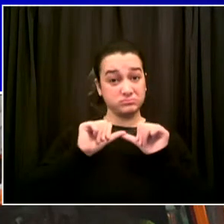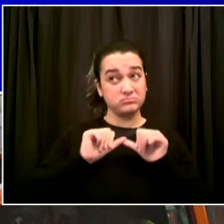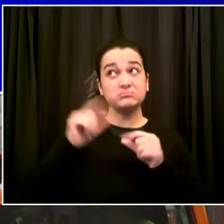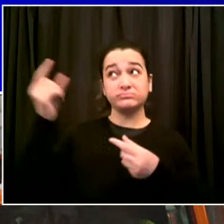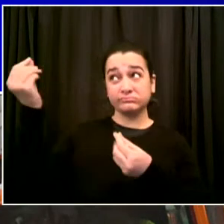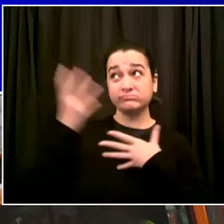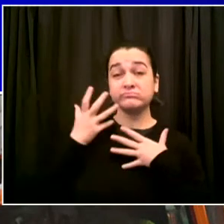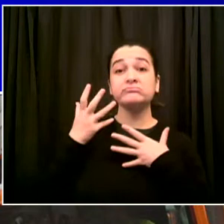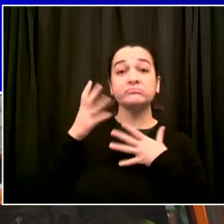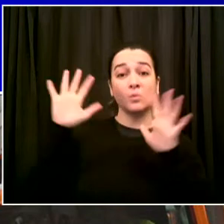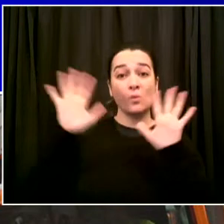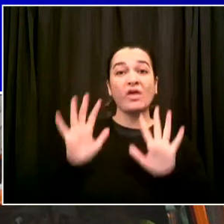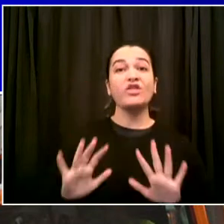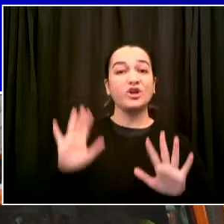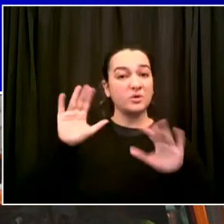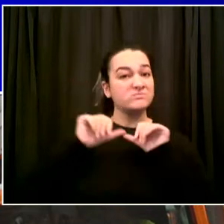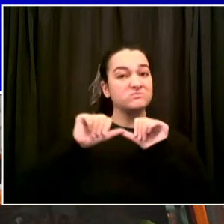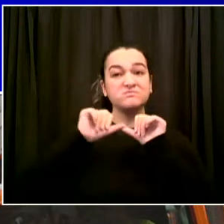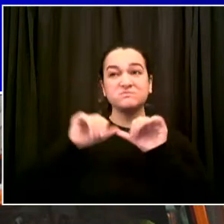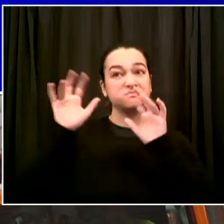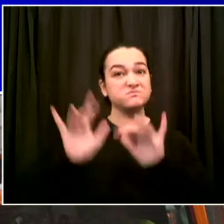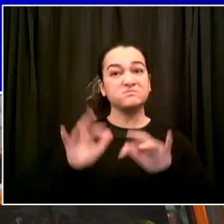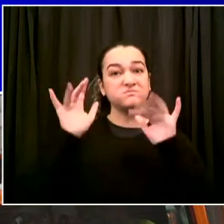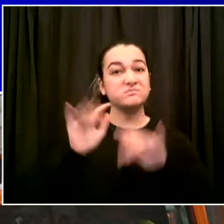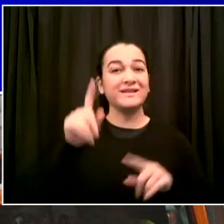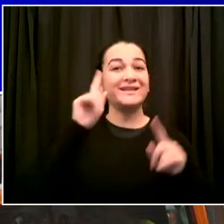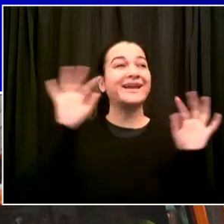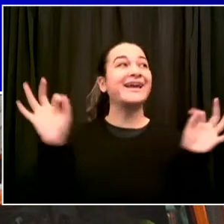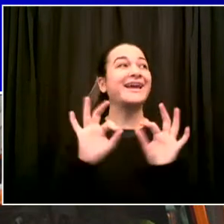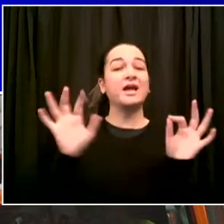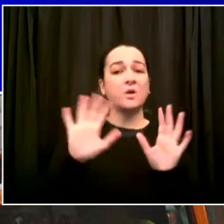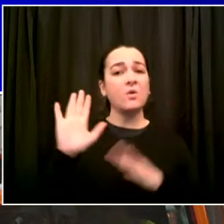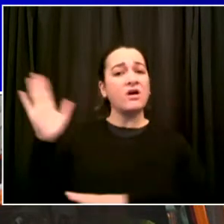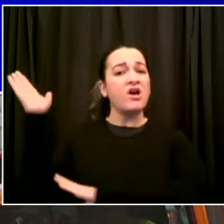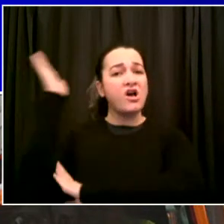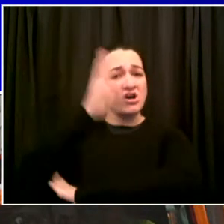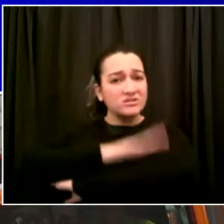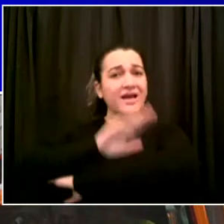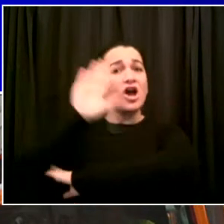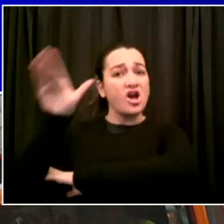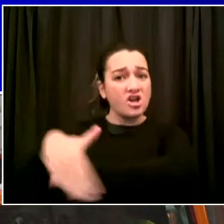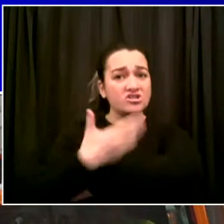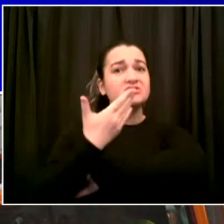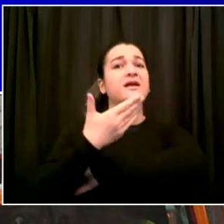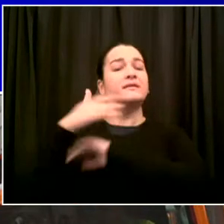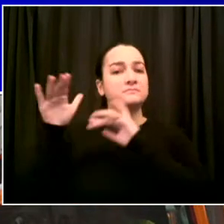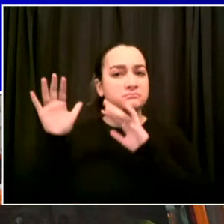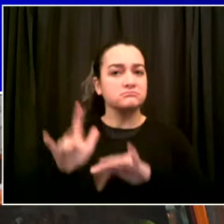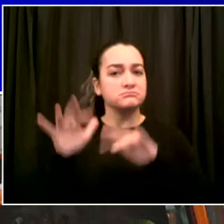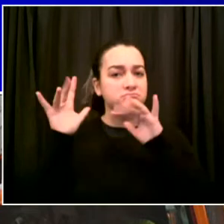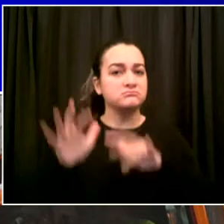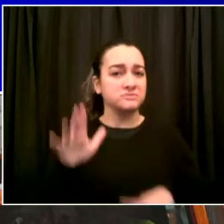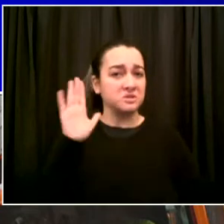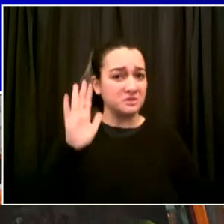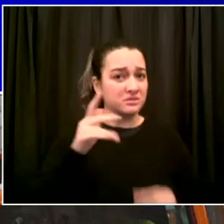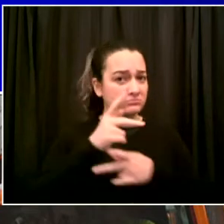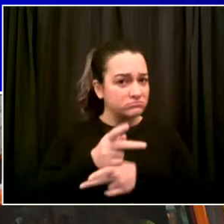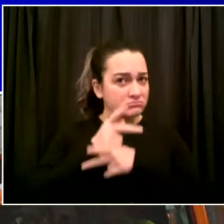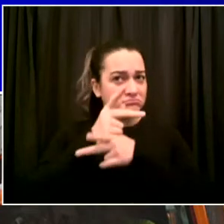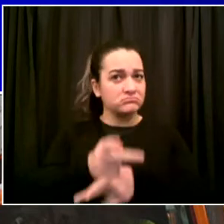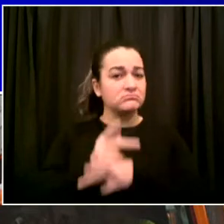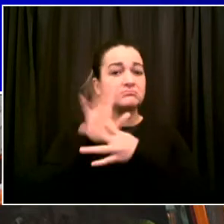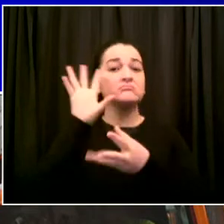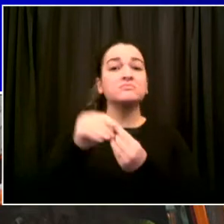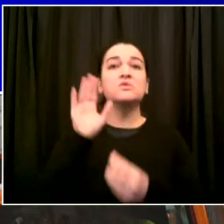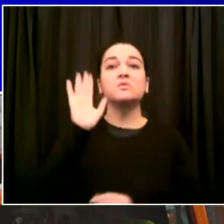everyone, heed this message. We're expecting somewhere between 16 inches and 22 inches of snow before this